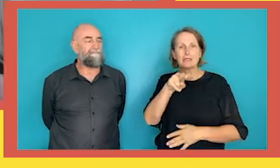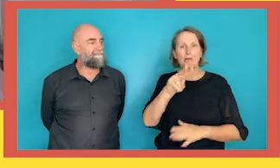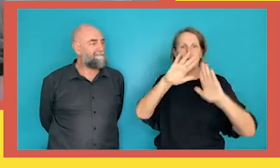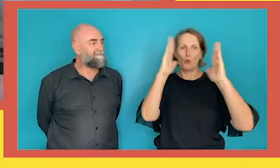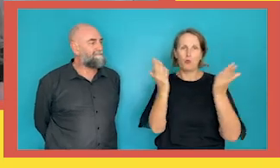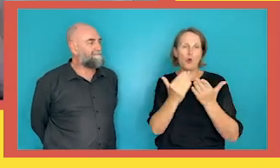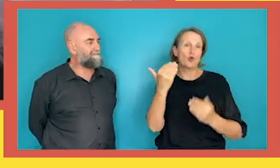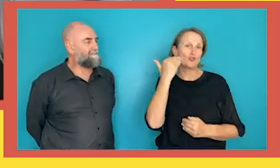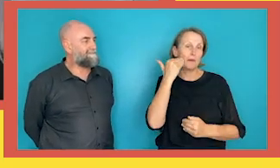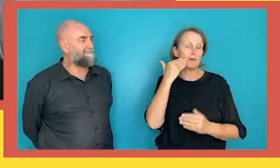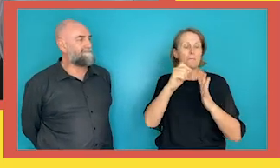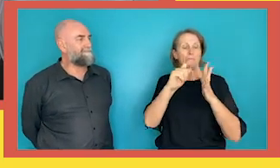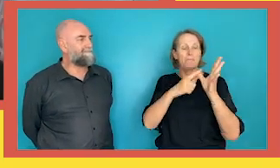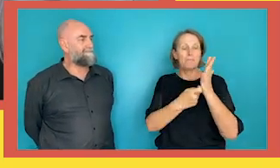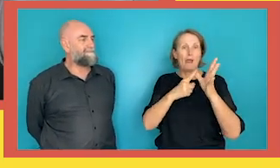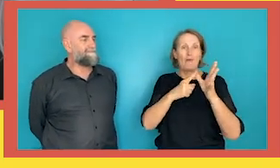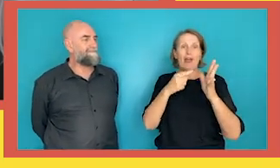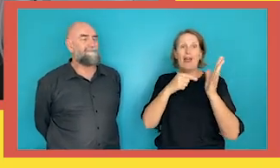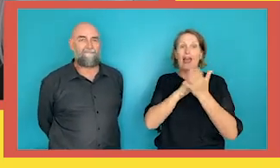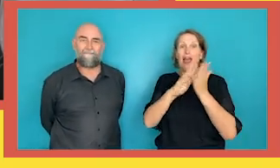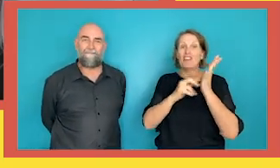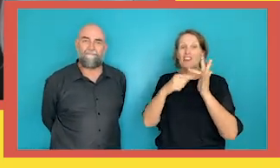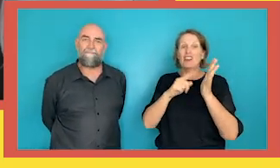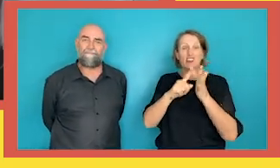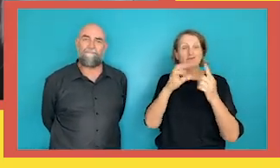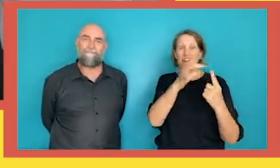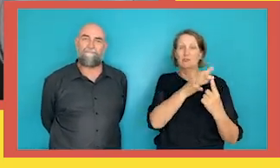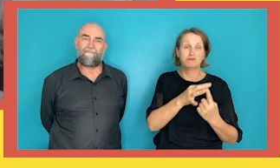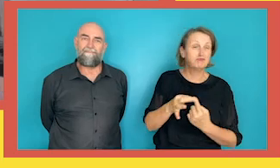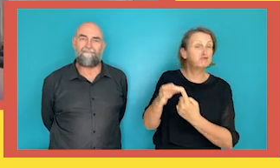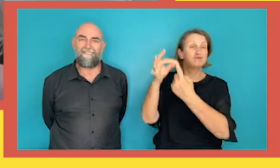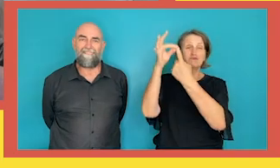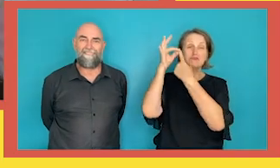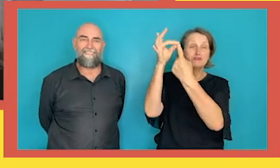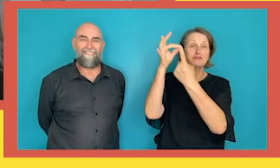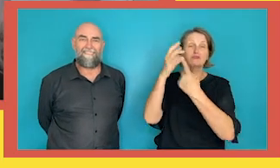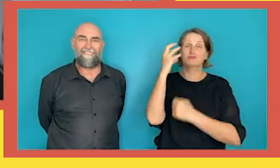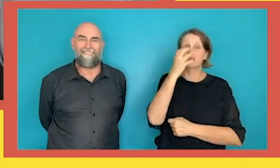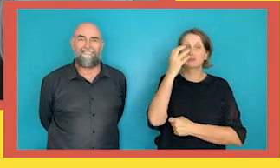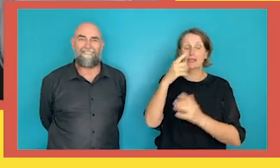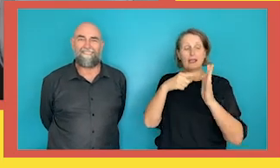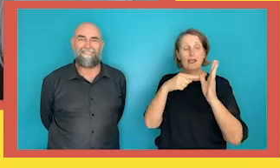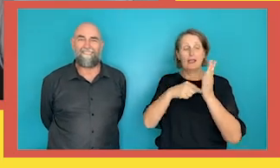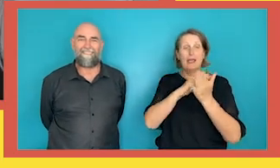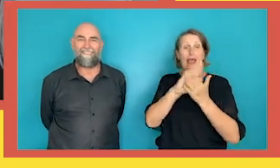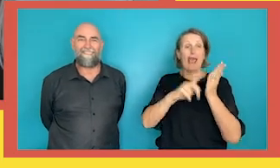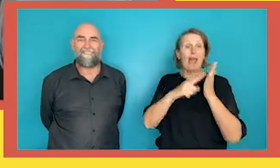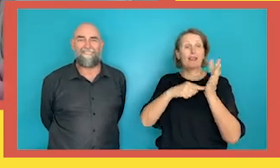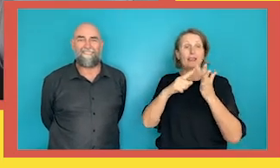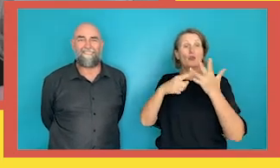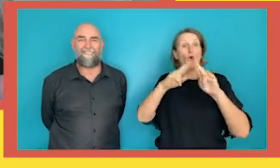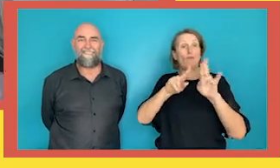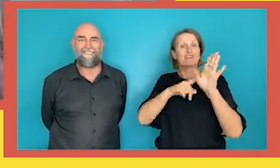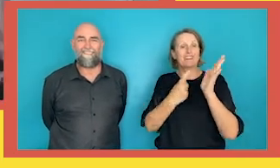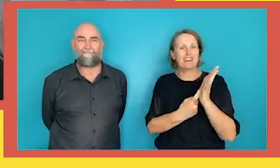para-athlete, reconfirmed her standing as among New South Wales leading Paralympians when she captured the Athlete of the Year with the Disability